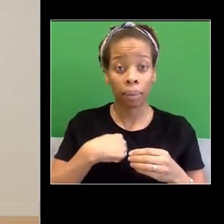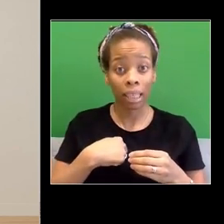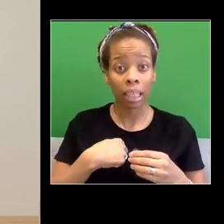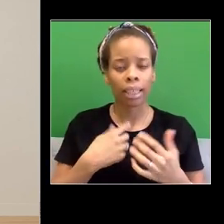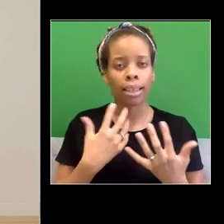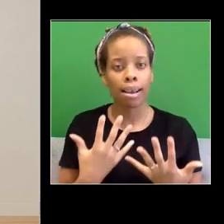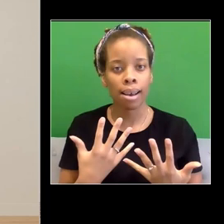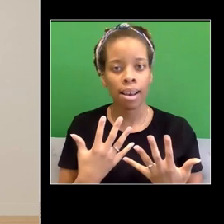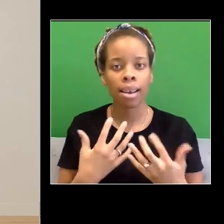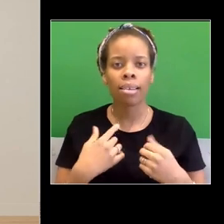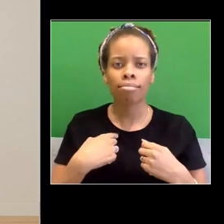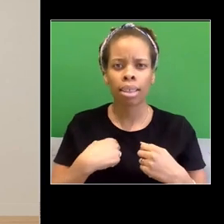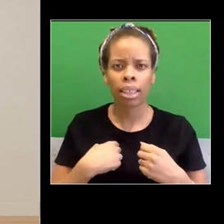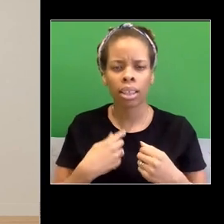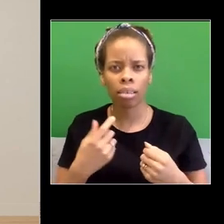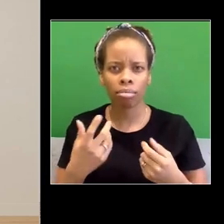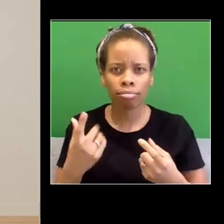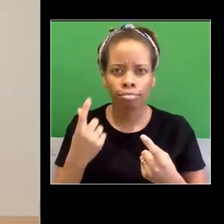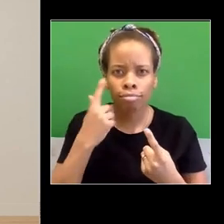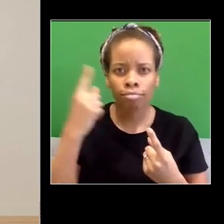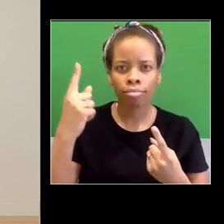bringing new things, new people,